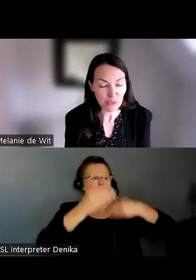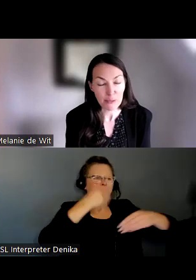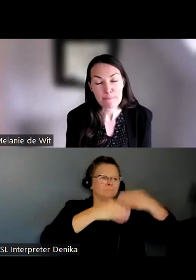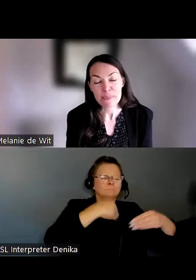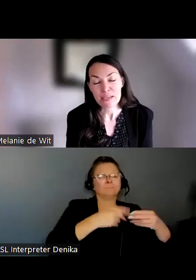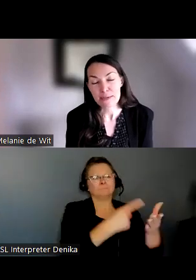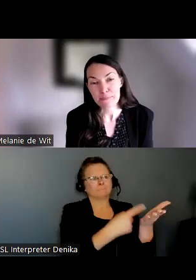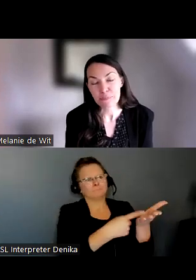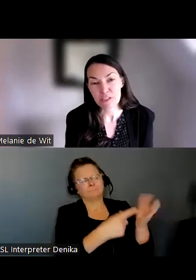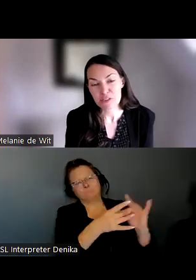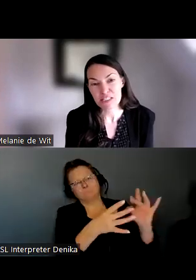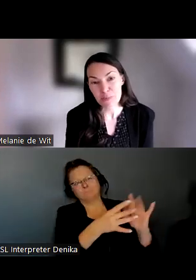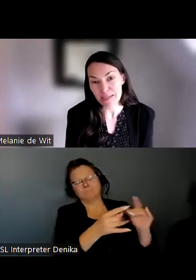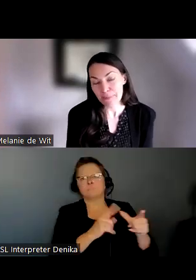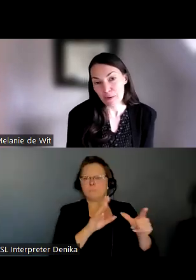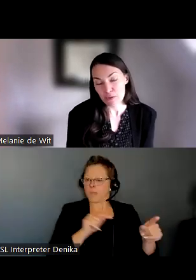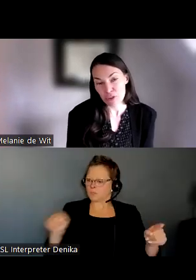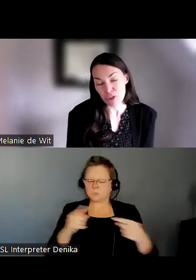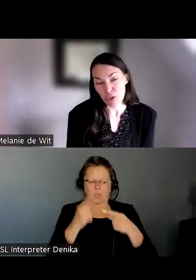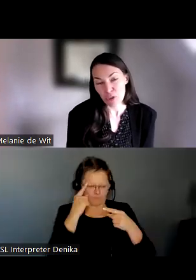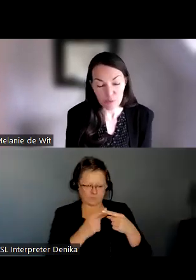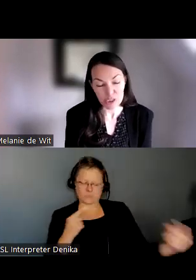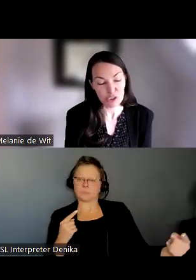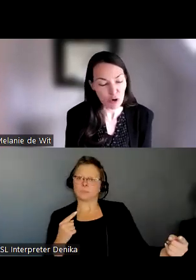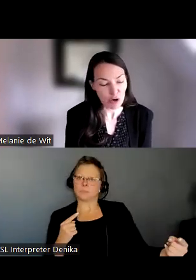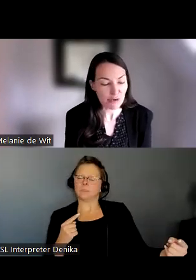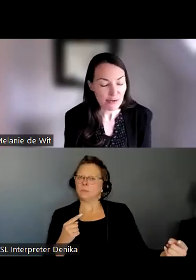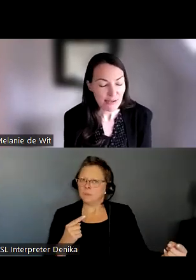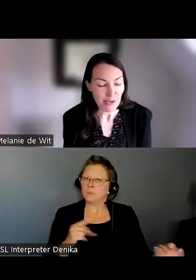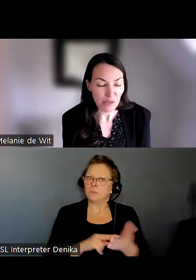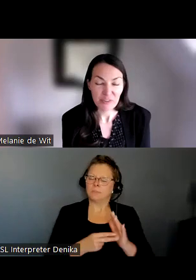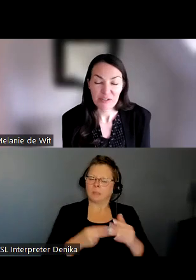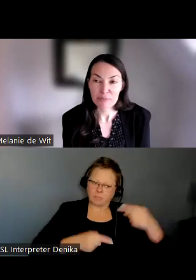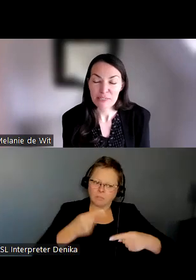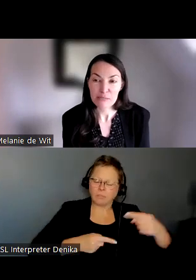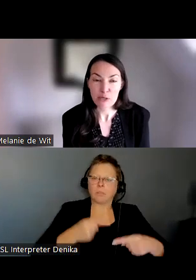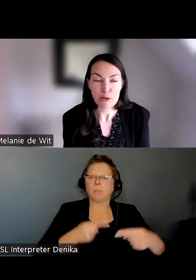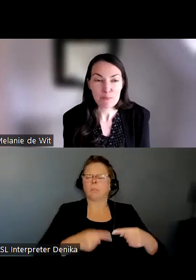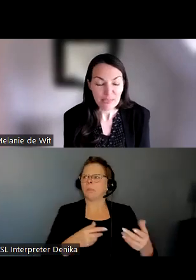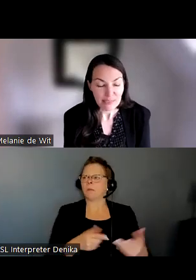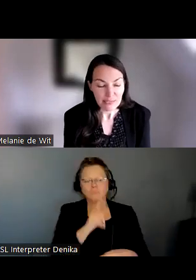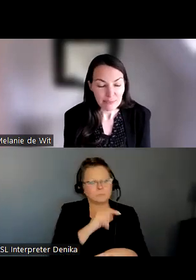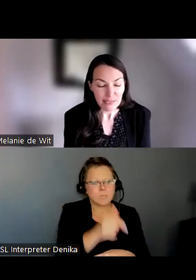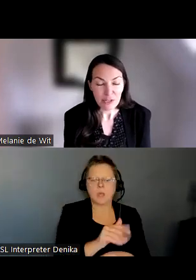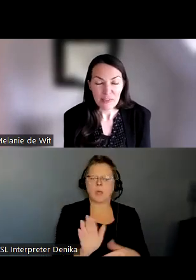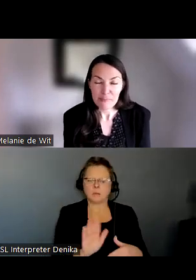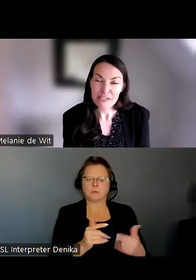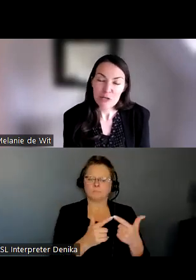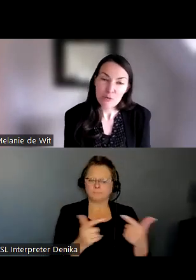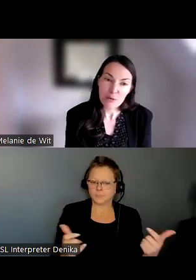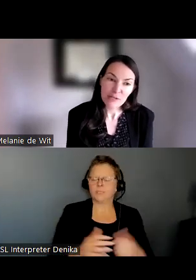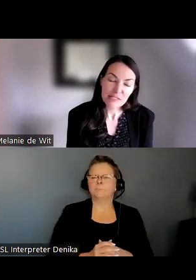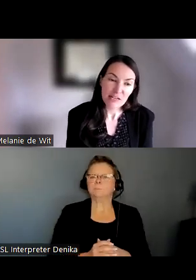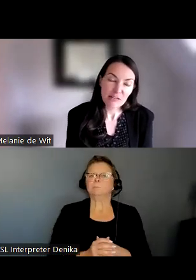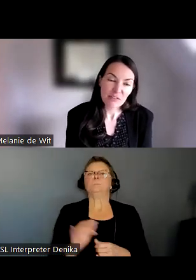So there's a debate about, what the wishes are and whether they're applicable. And on the